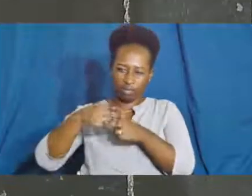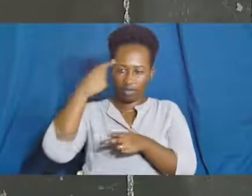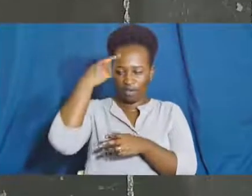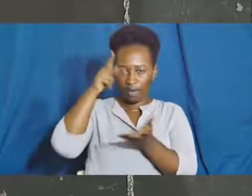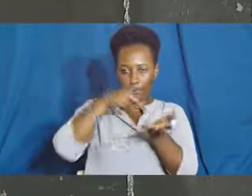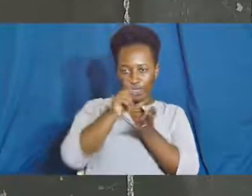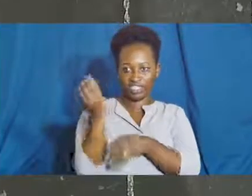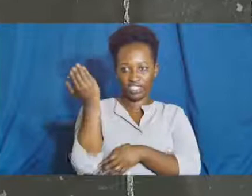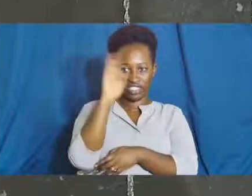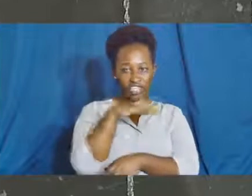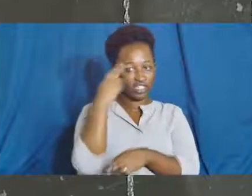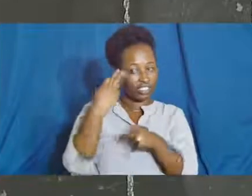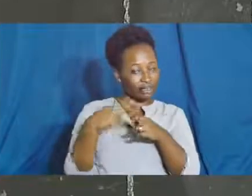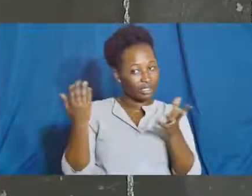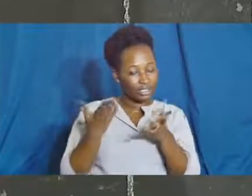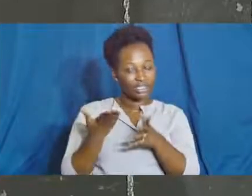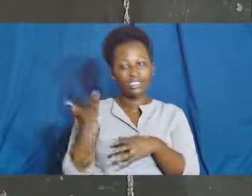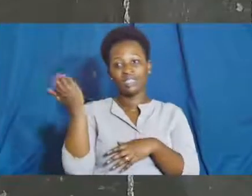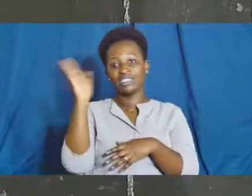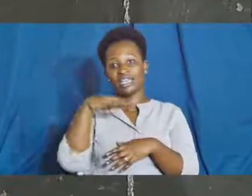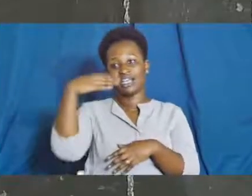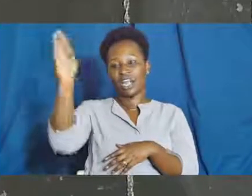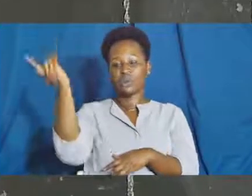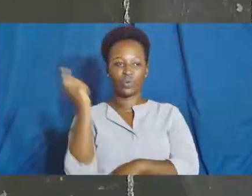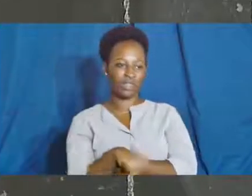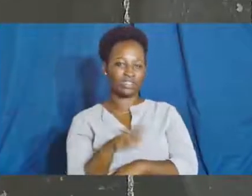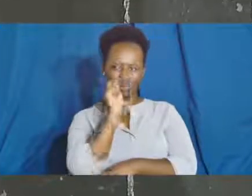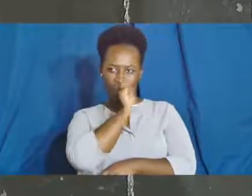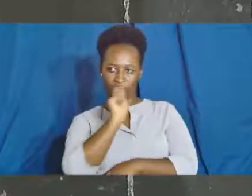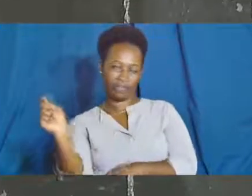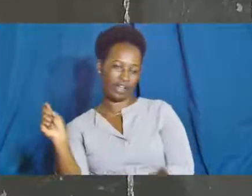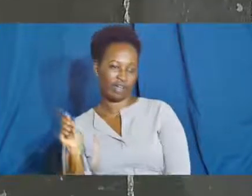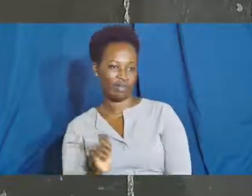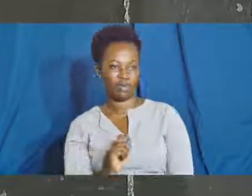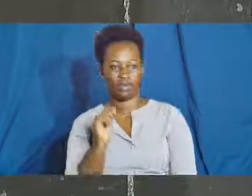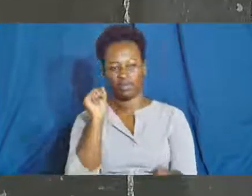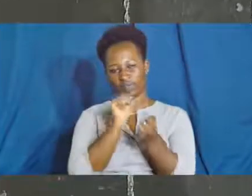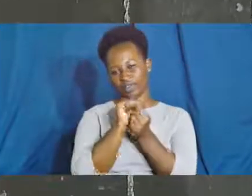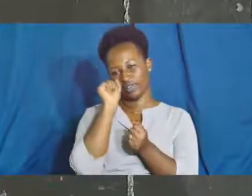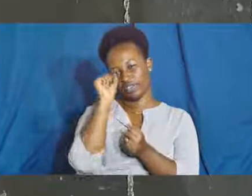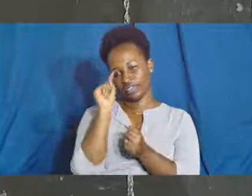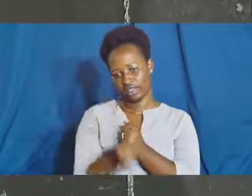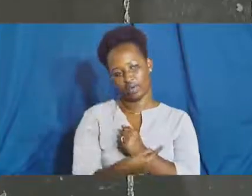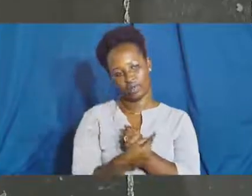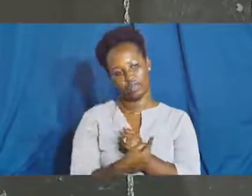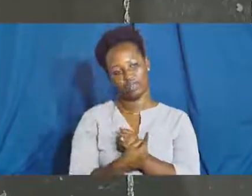is return outwards. So you subtract 15,000.